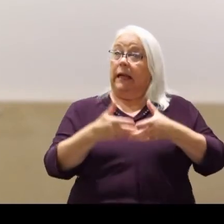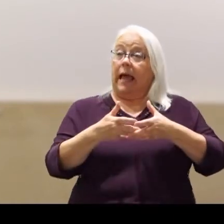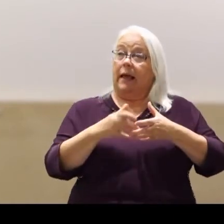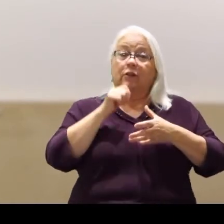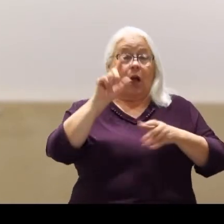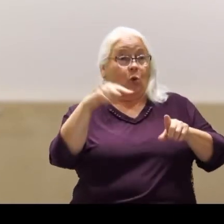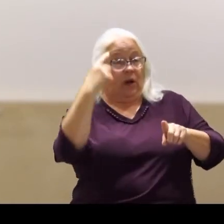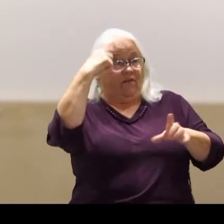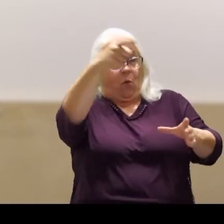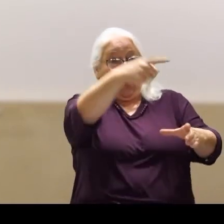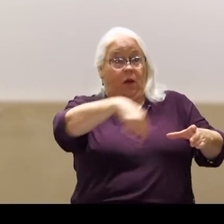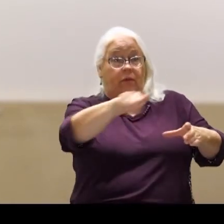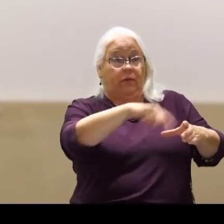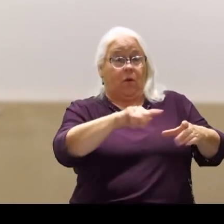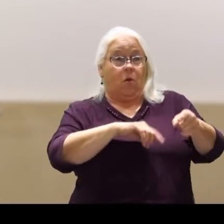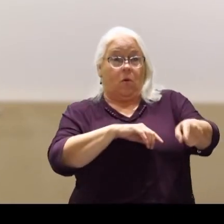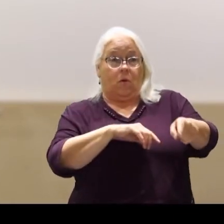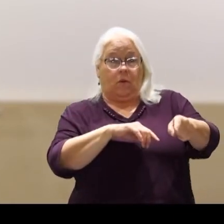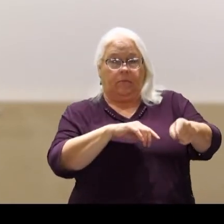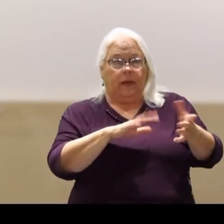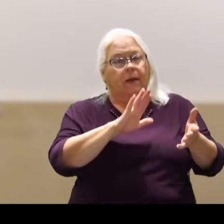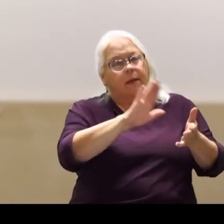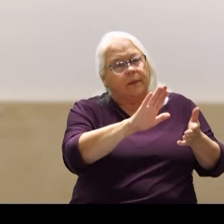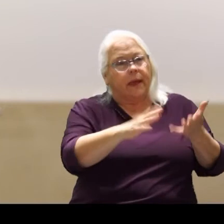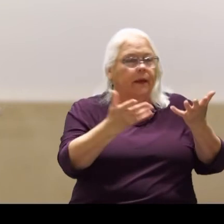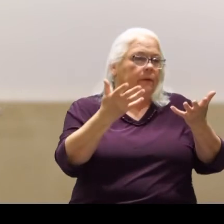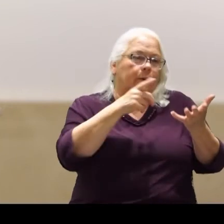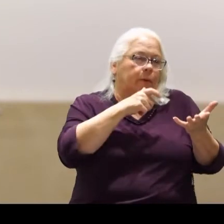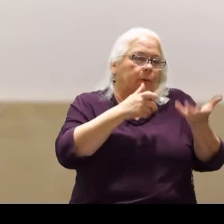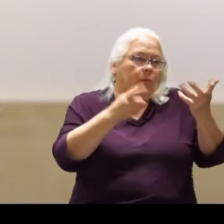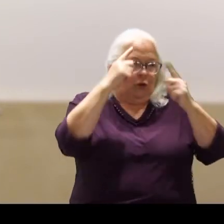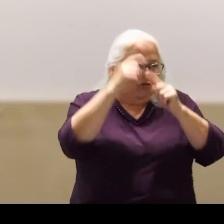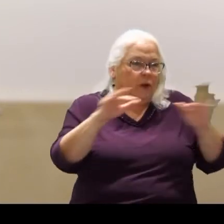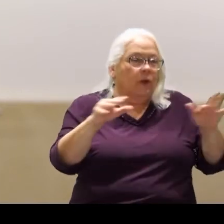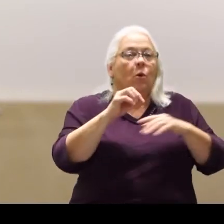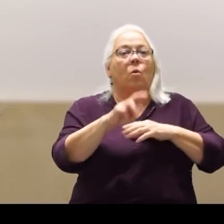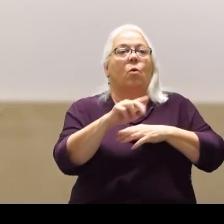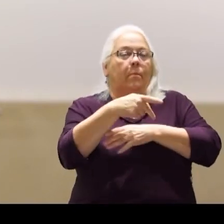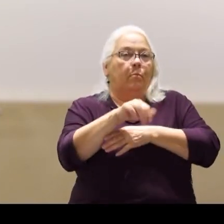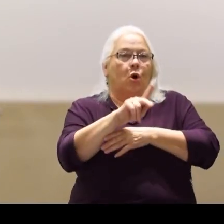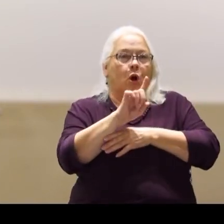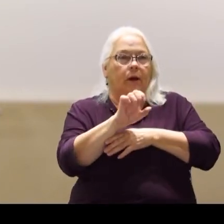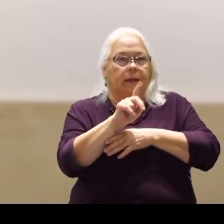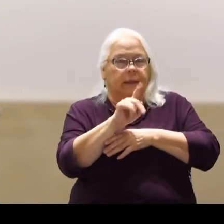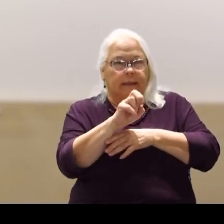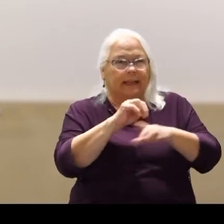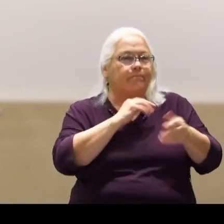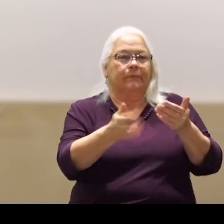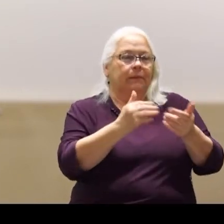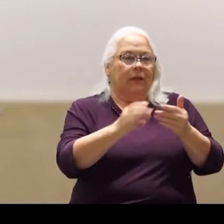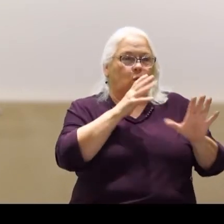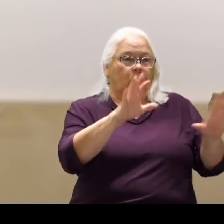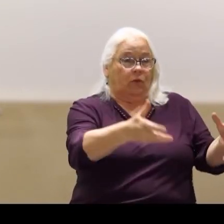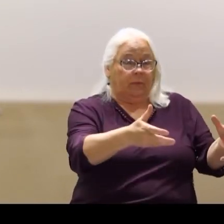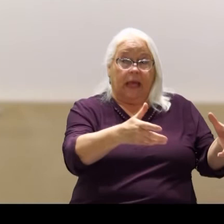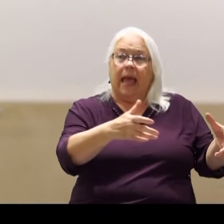because the class isn't just for the alternative community, whether it be Parkinson's or neurodiverse. It's